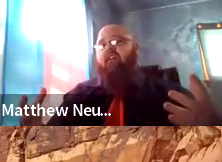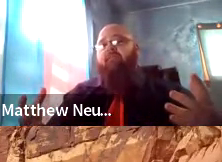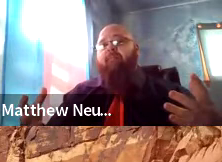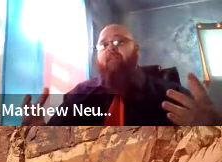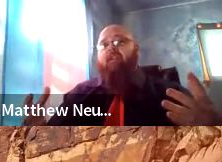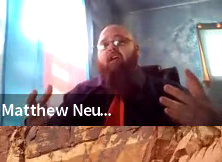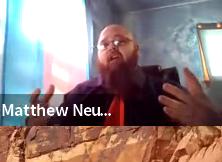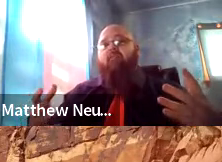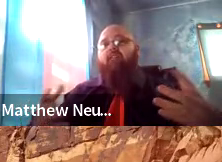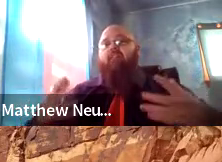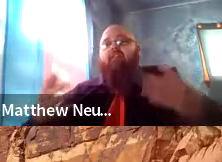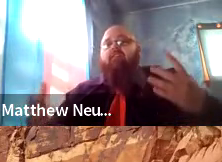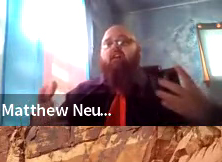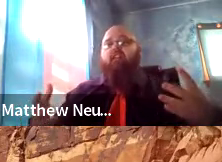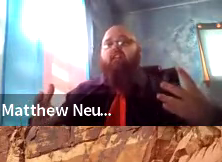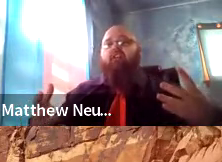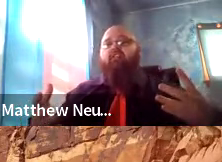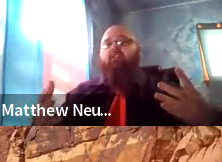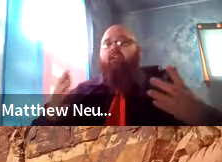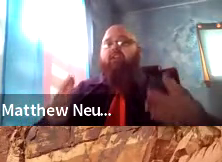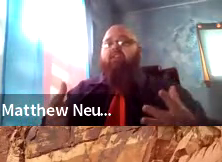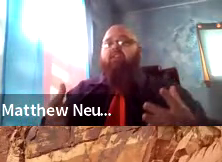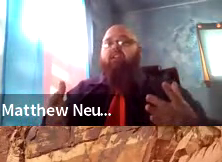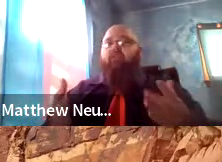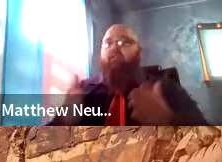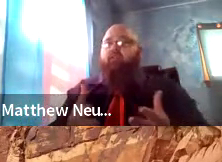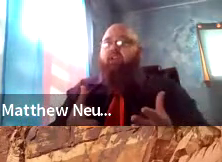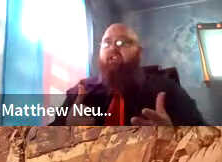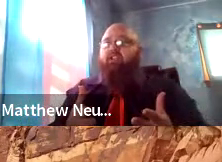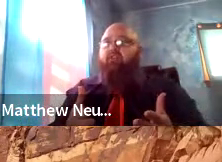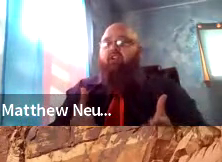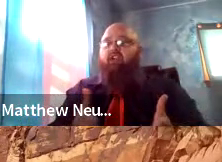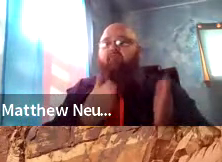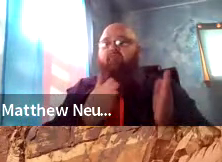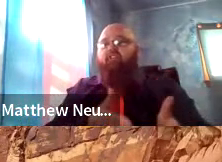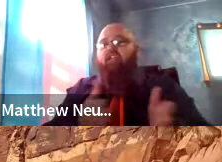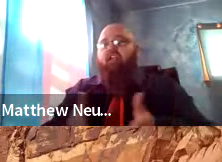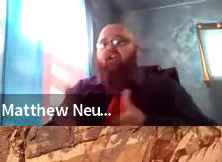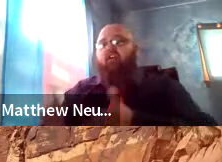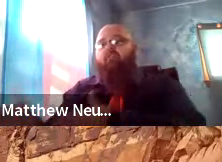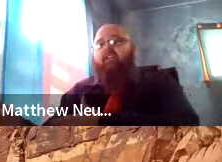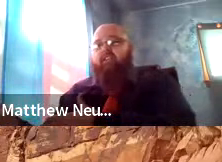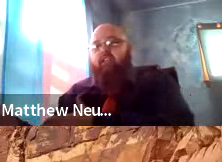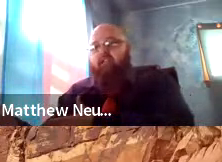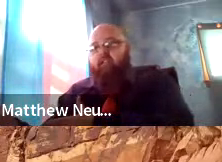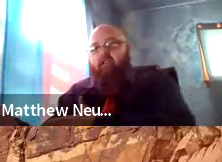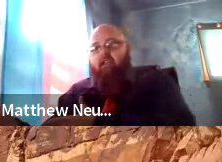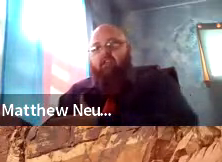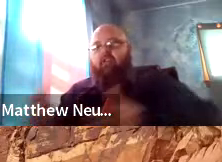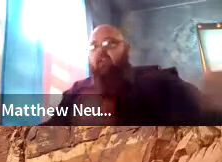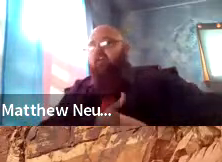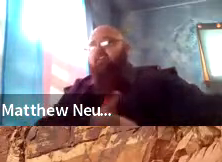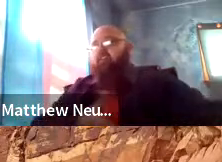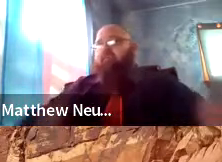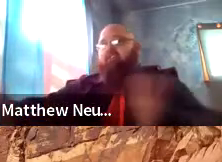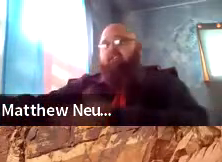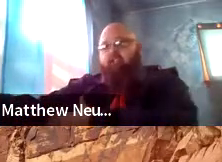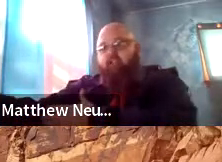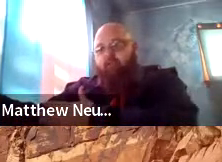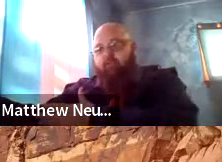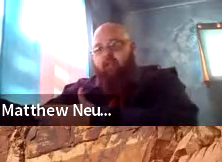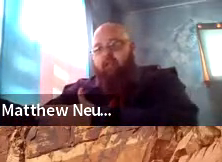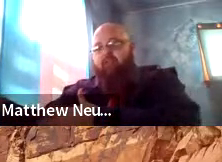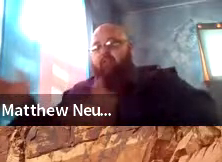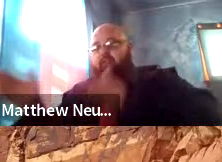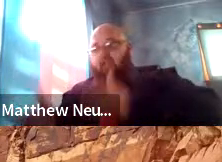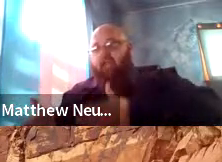of that, a little knowledge, the reason it switched from GLBT to